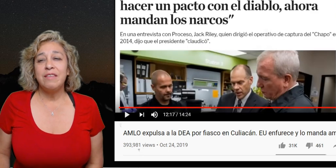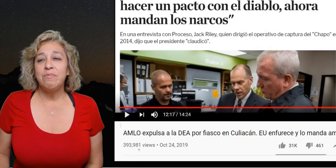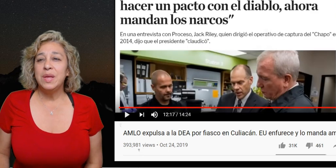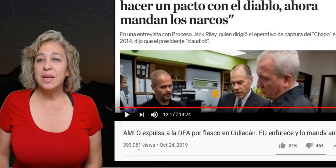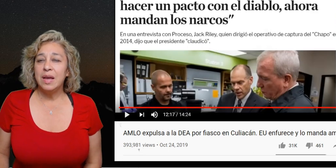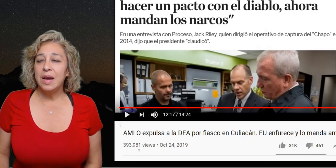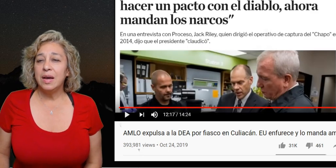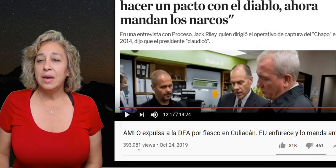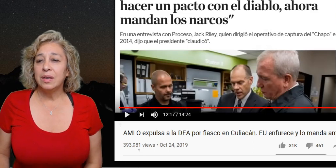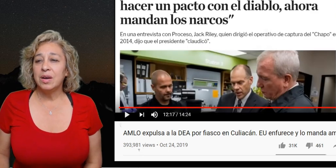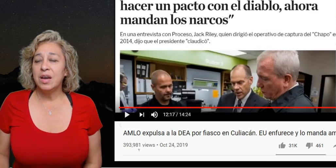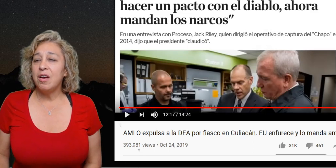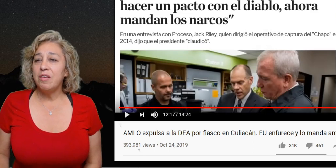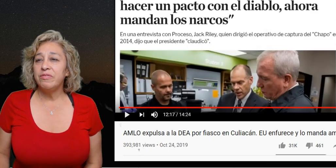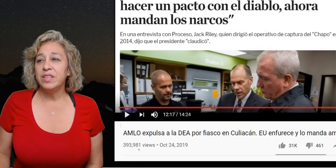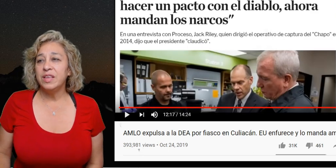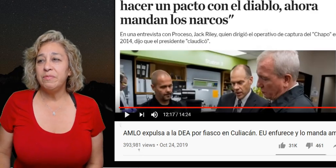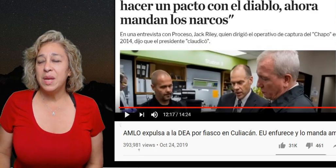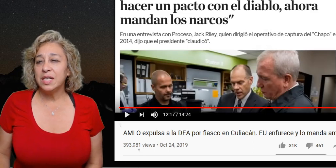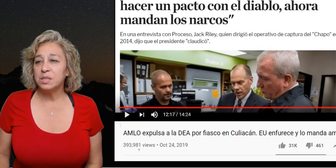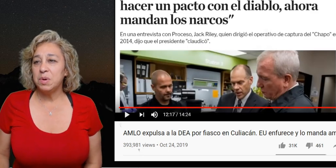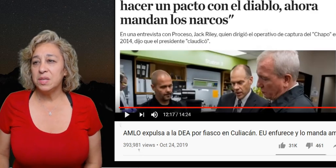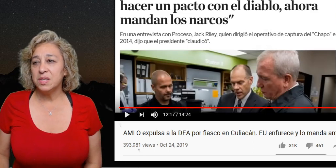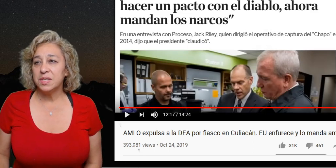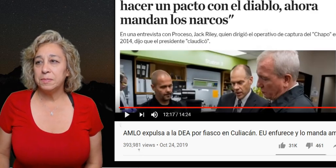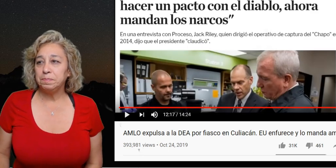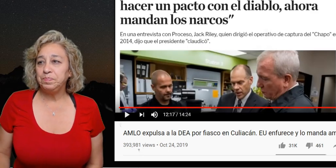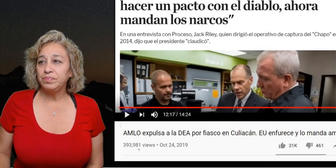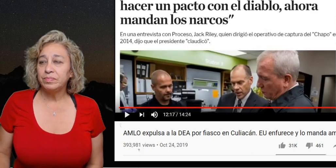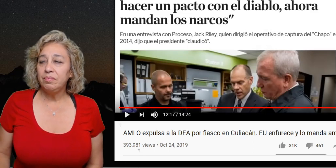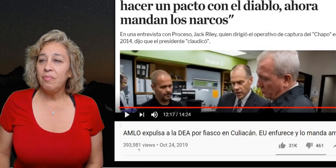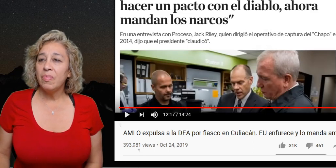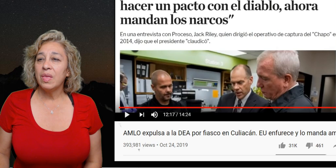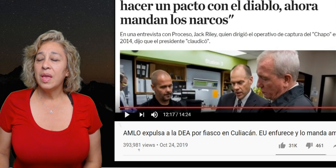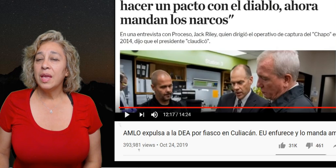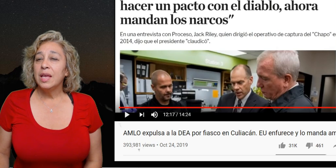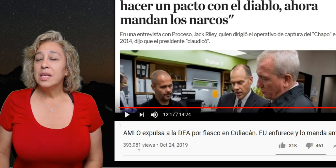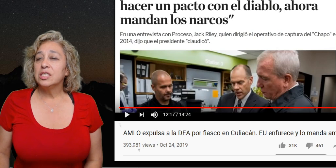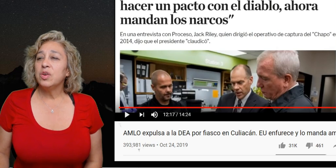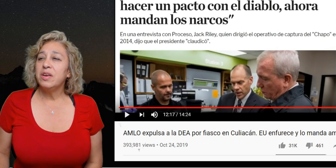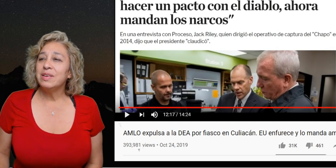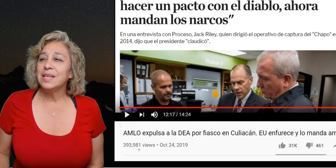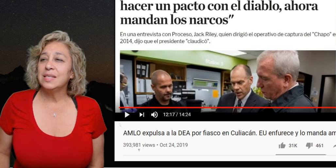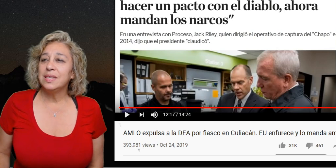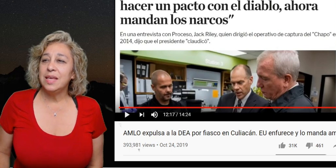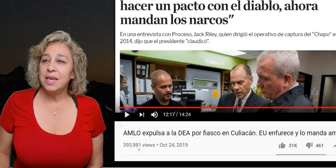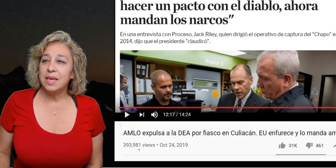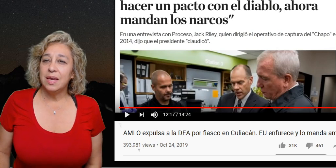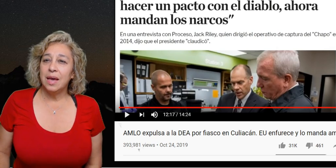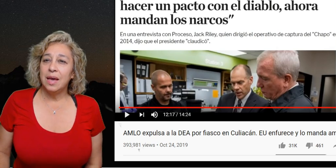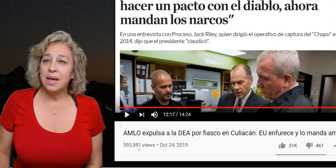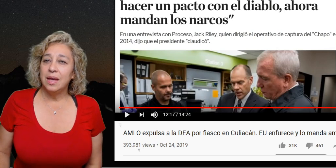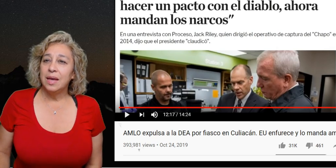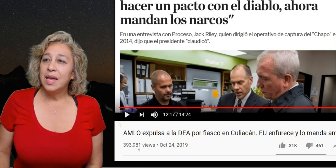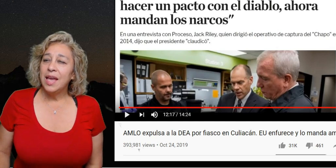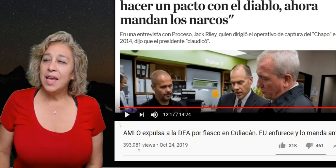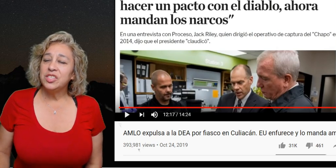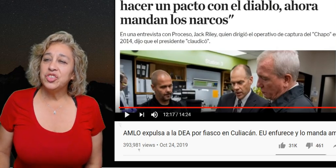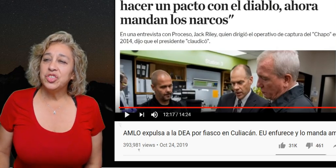that they've been cut off and they've been expelled. So here it says the